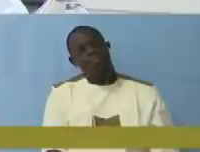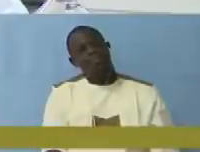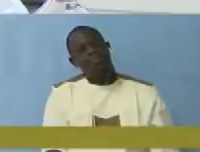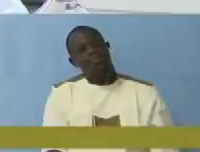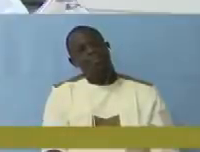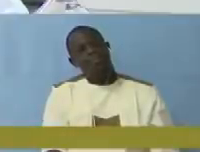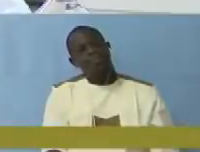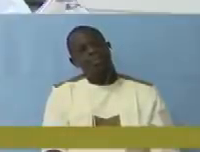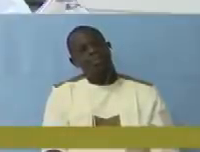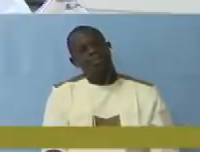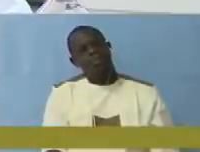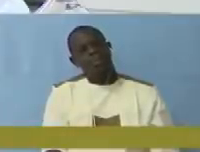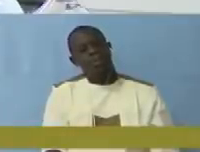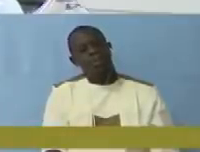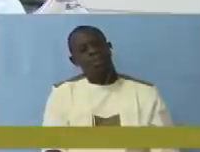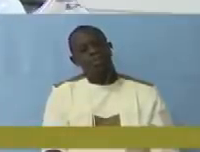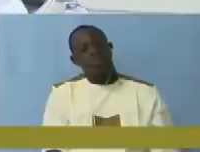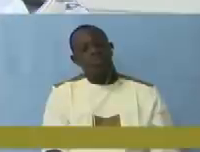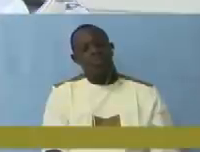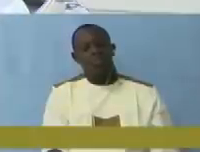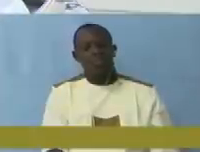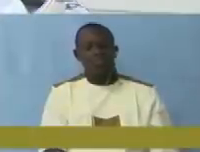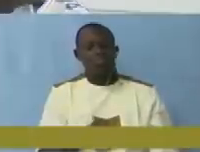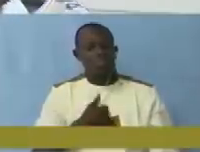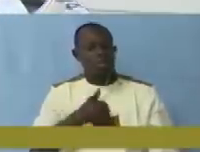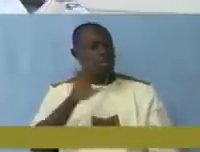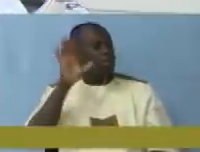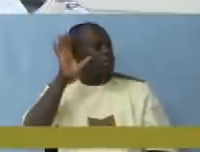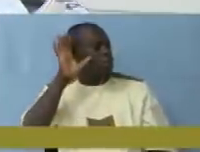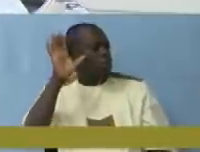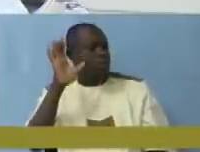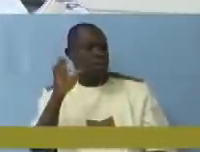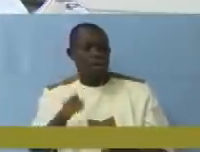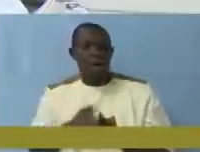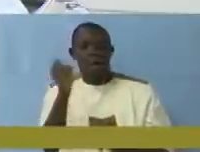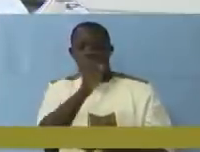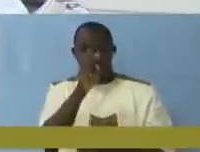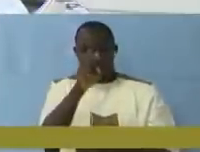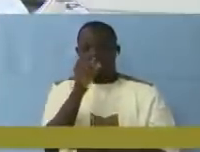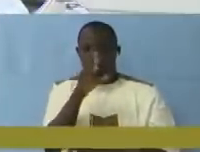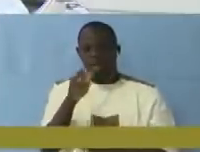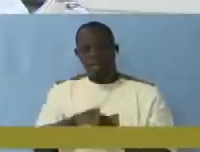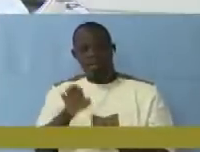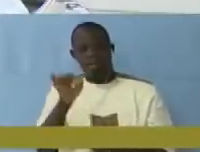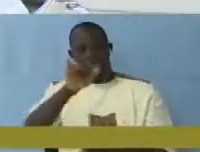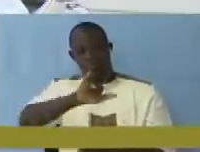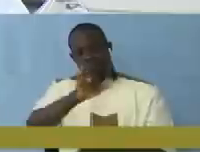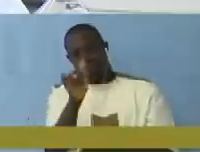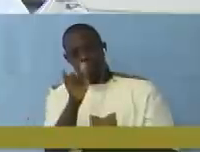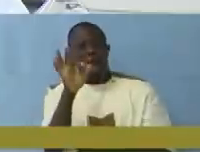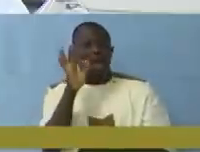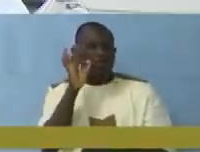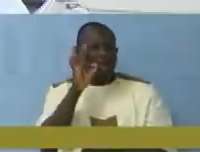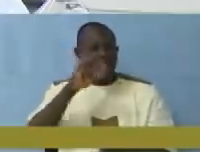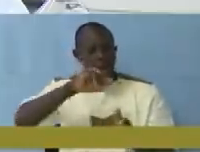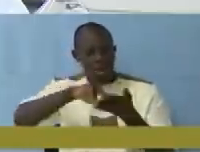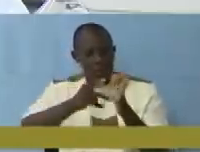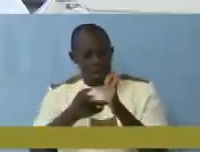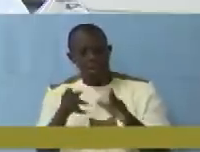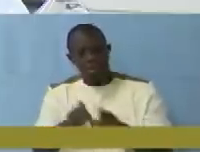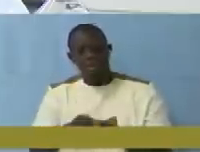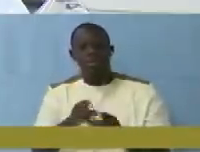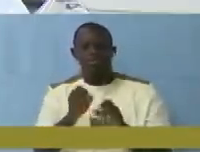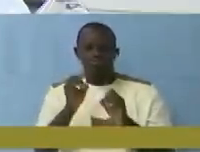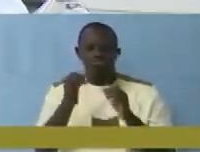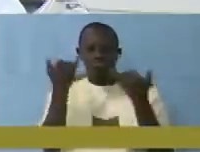I'm listening, because you said either answer will be disappointing, so I will not answer. Where ko jabiru soto ndaje